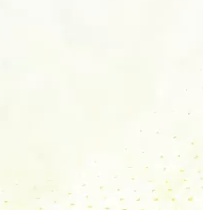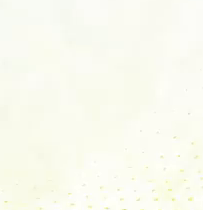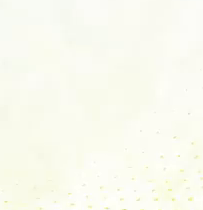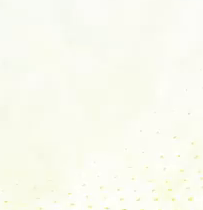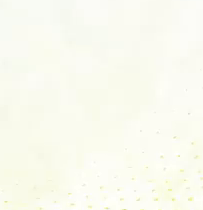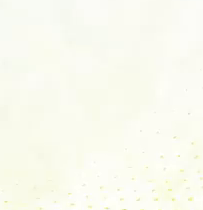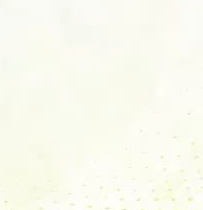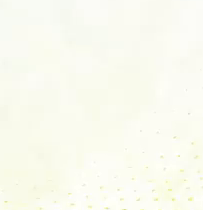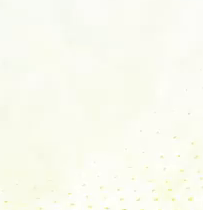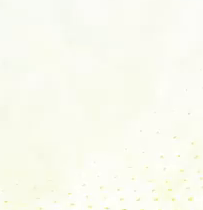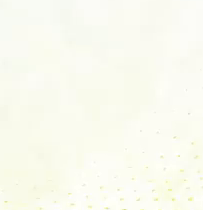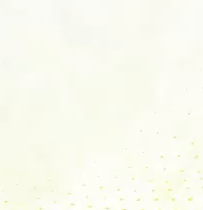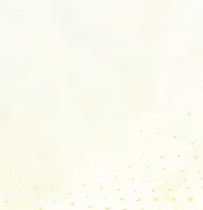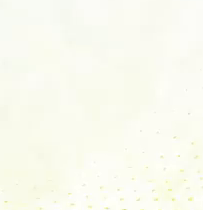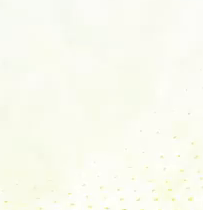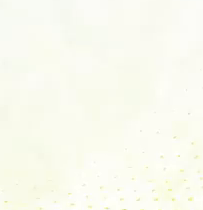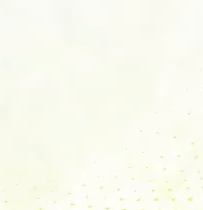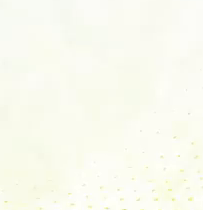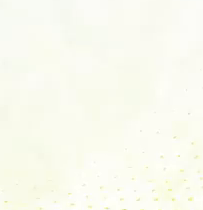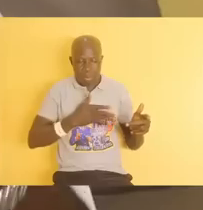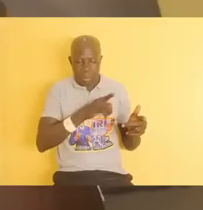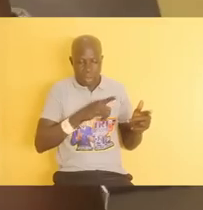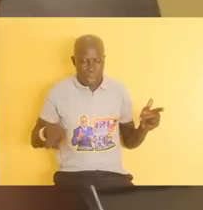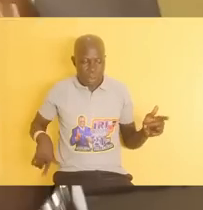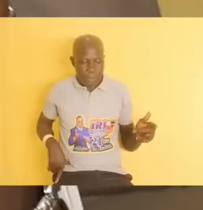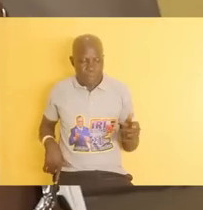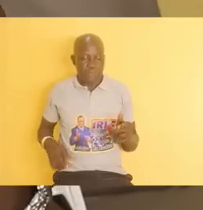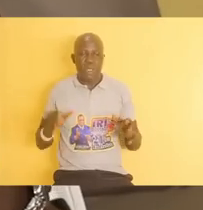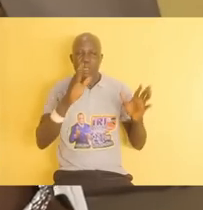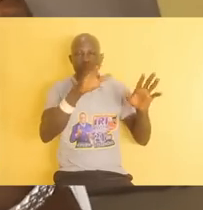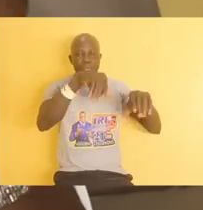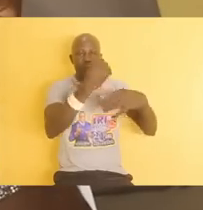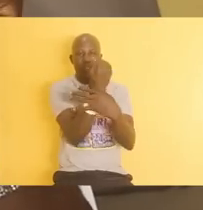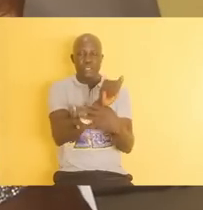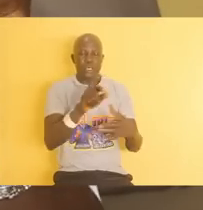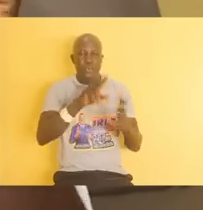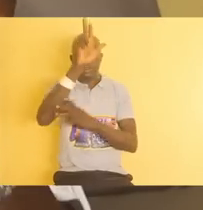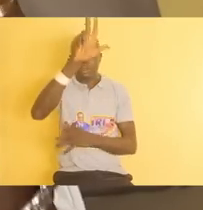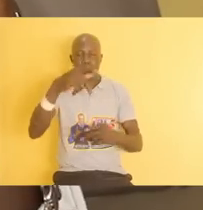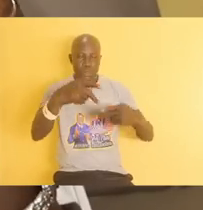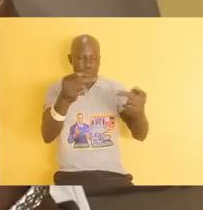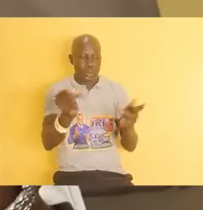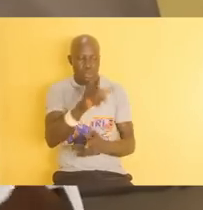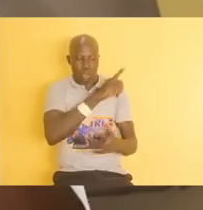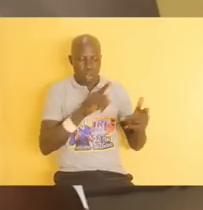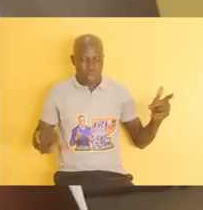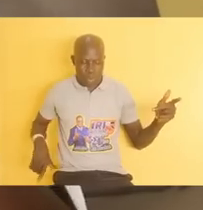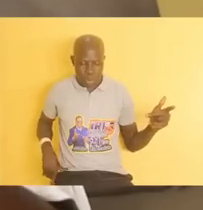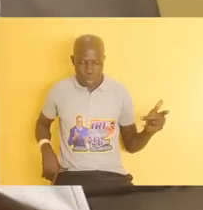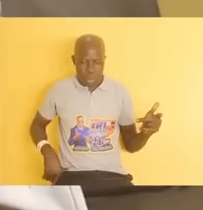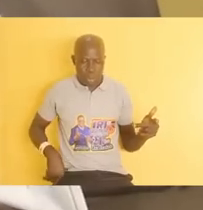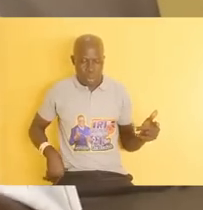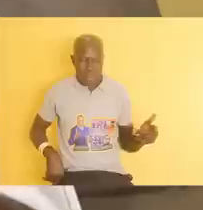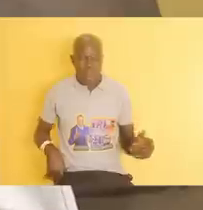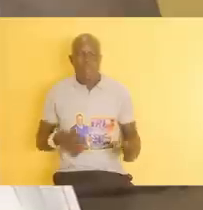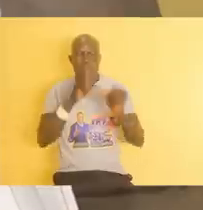na se o ran to ma lo yin o e se pe ile sona meta. Pray this 23 places. Oluwa. Lord. Boko